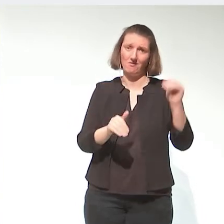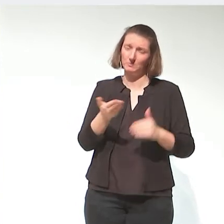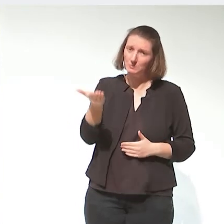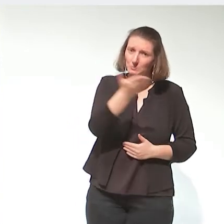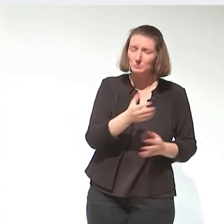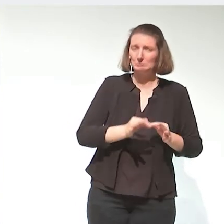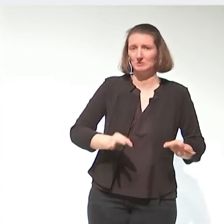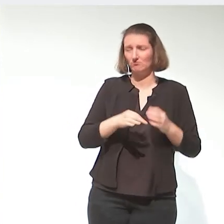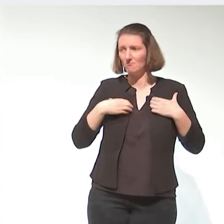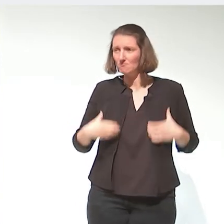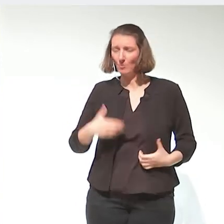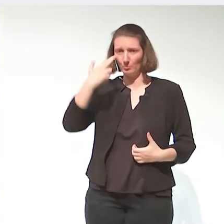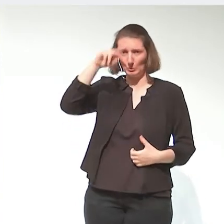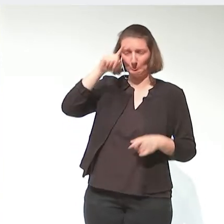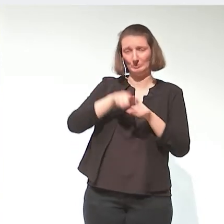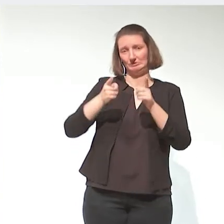of support